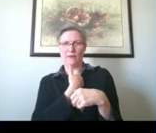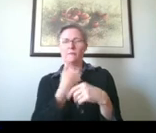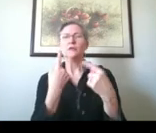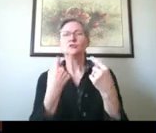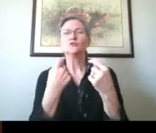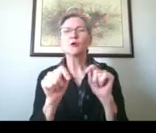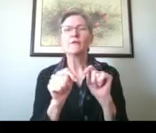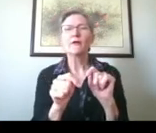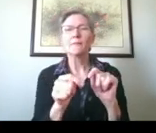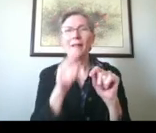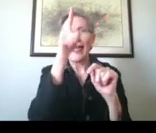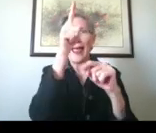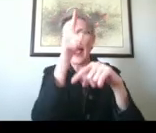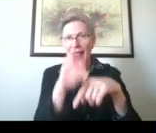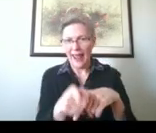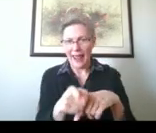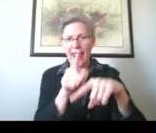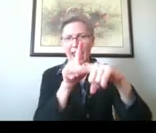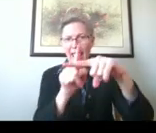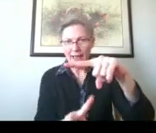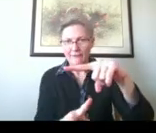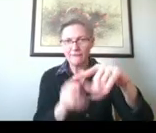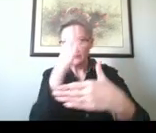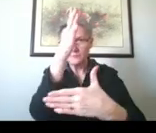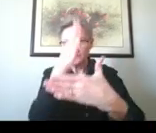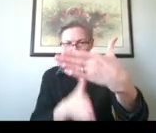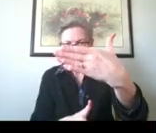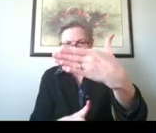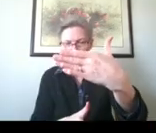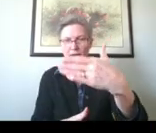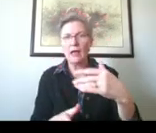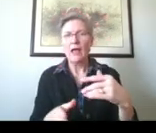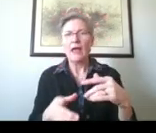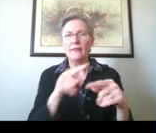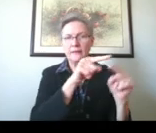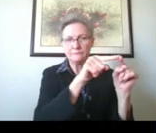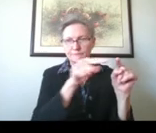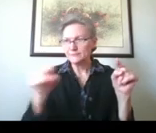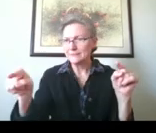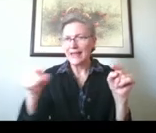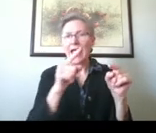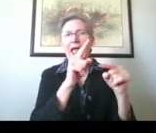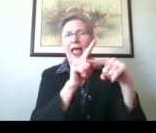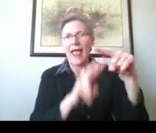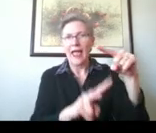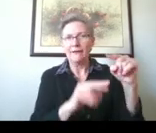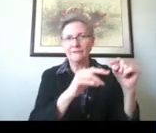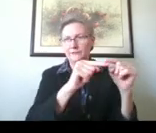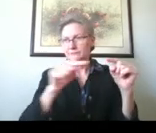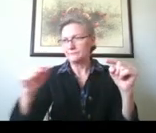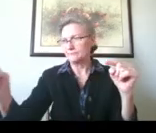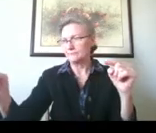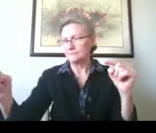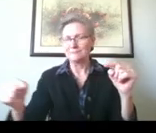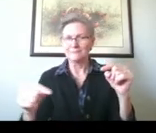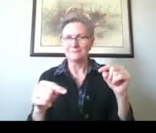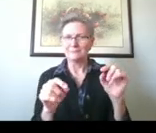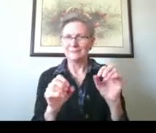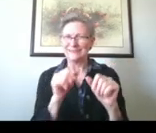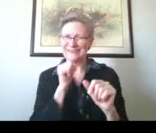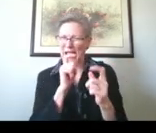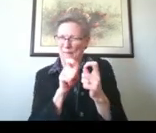my half and then draw 4 equal parts. Now it's okay if it's not perfect because we are drawing it,